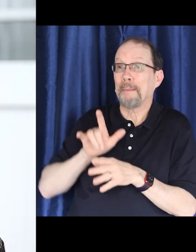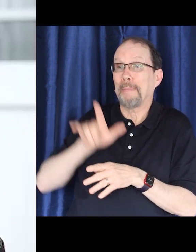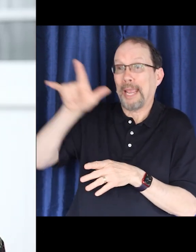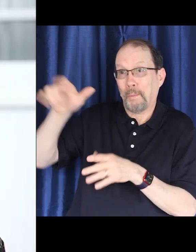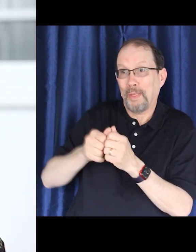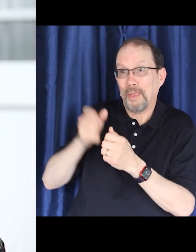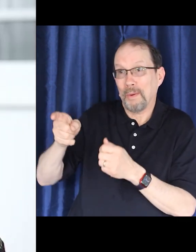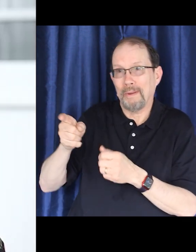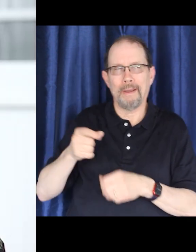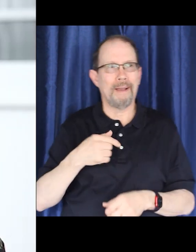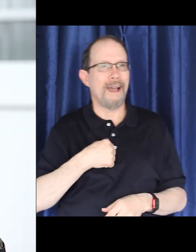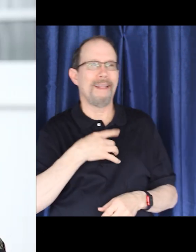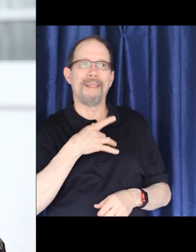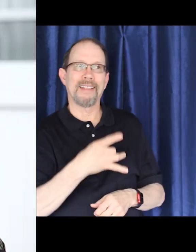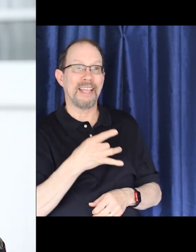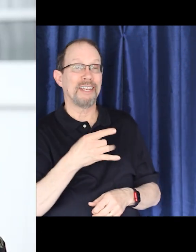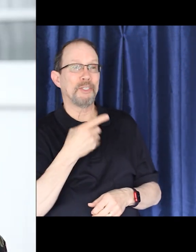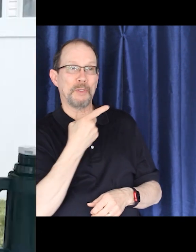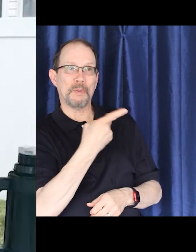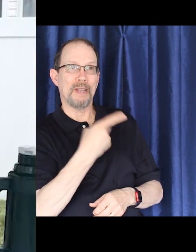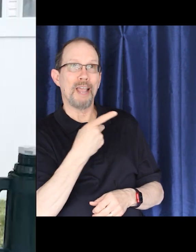how badly I treated you?